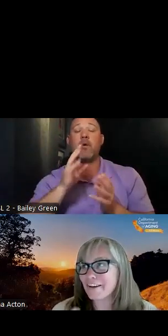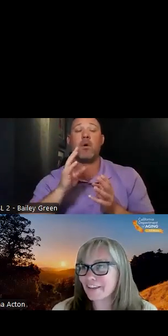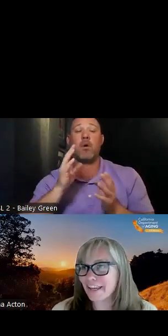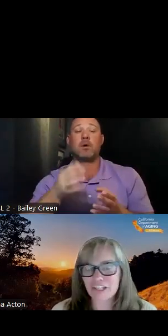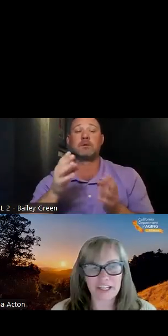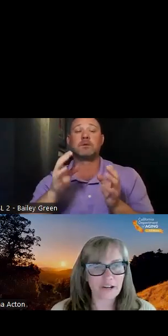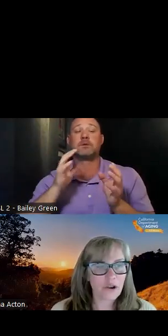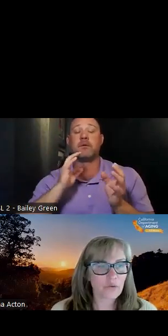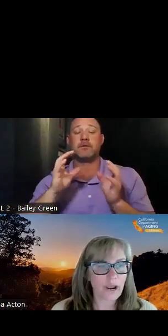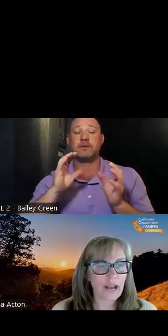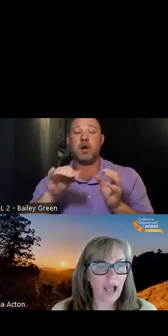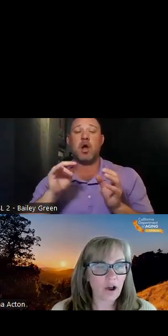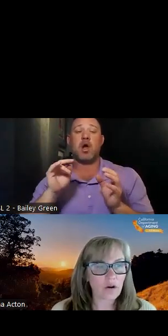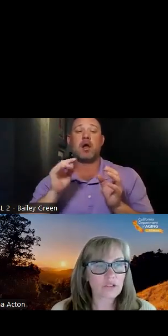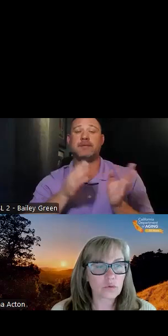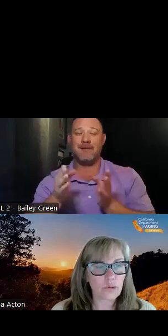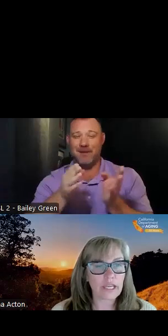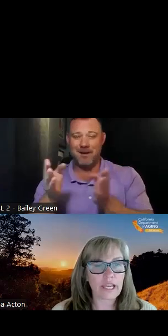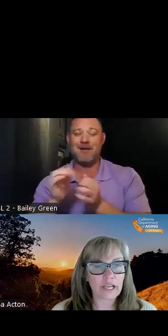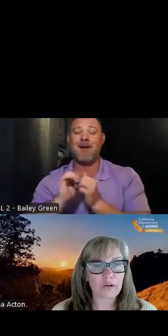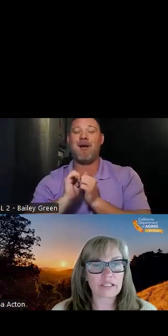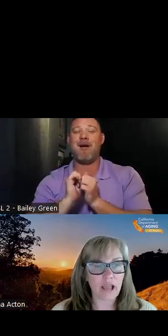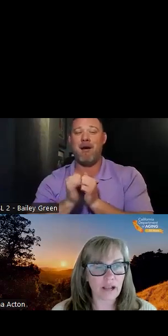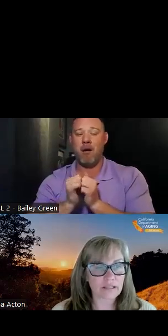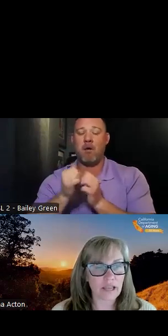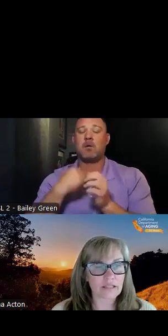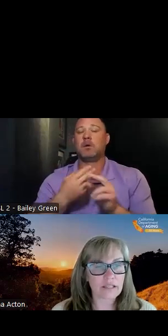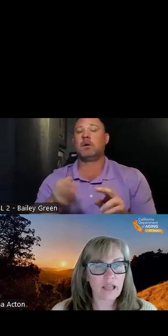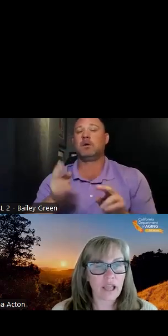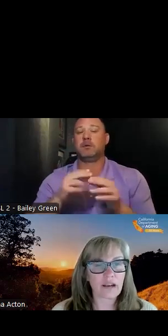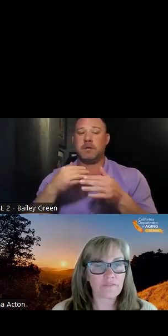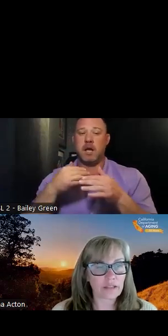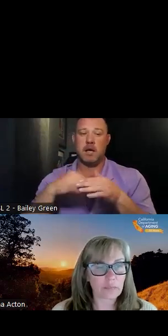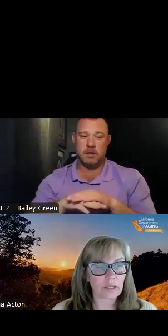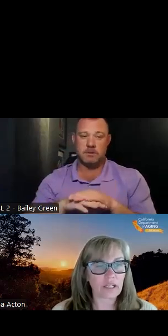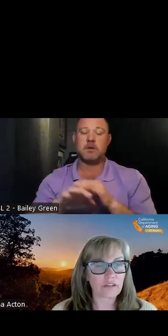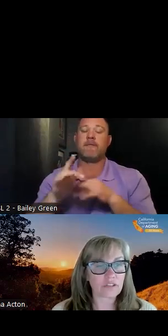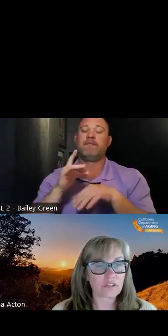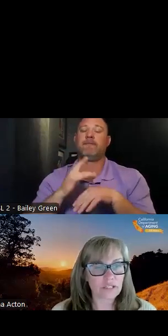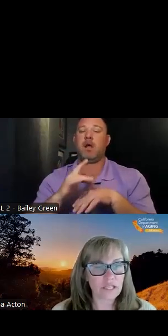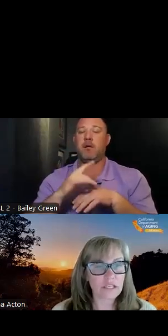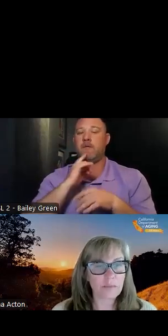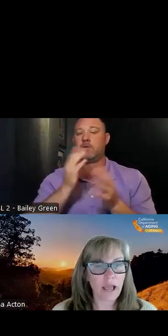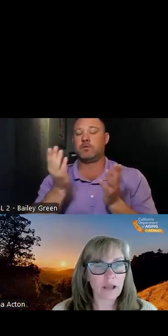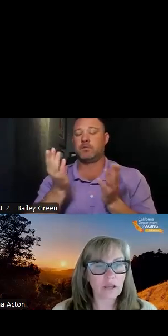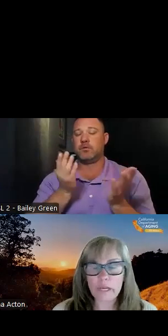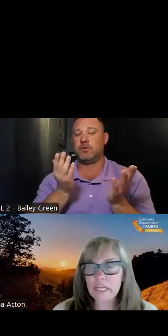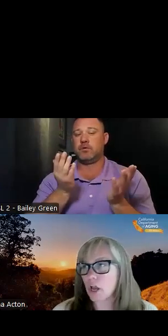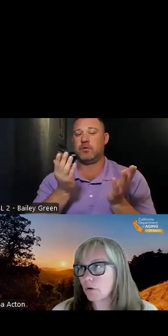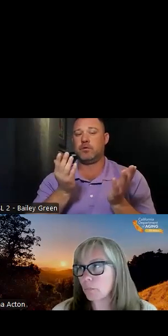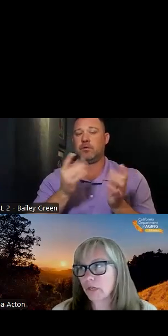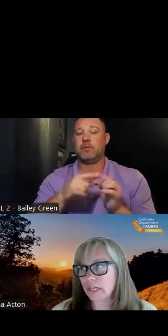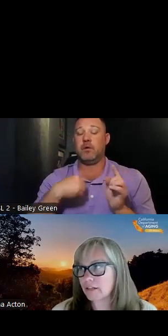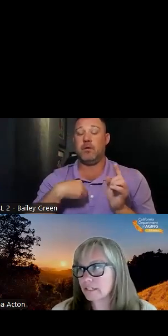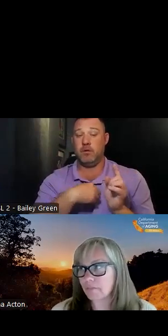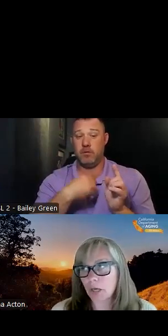on navigation, right? How do we increase access and availability of services? But we know,